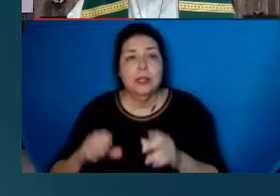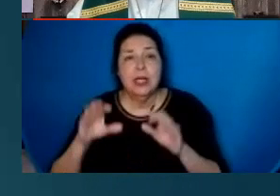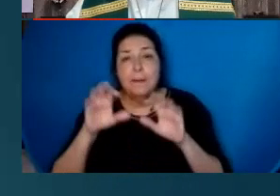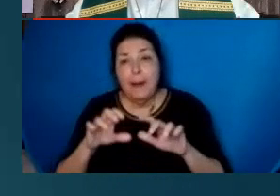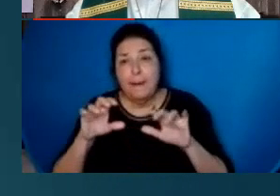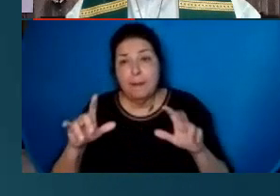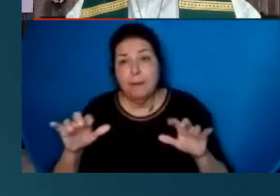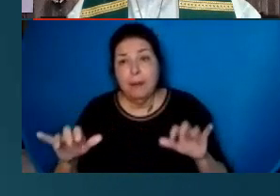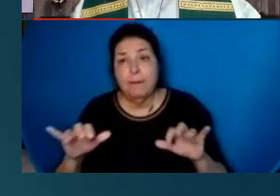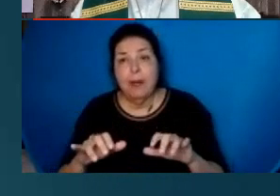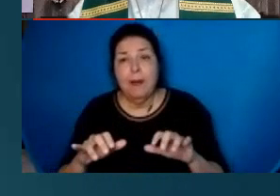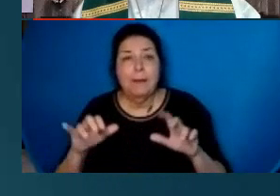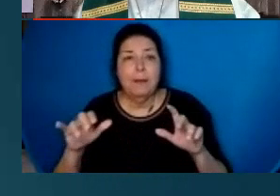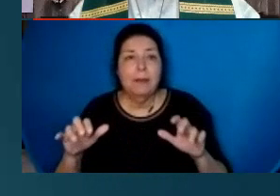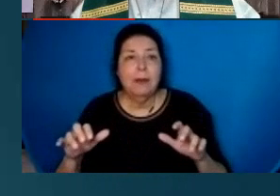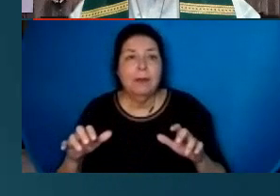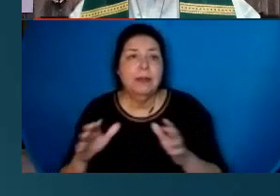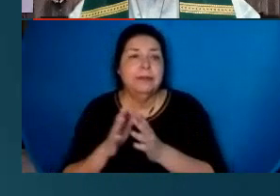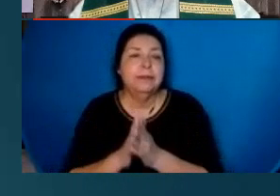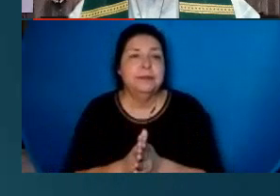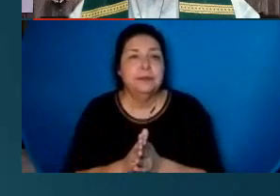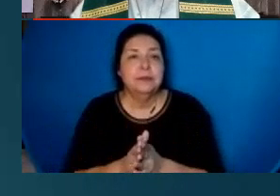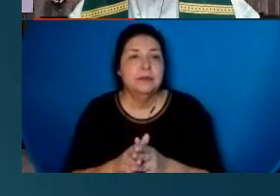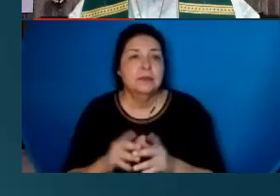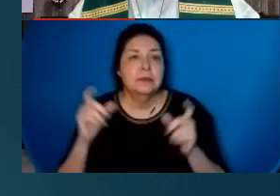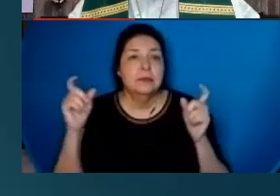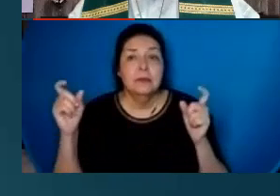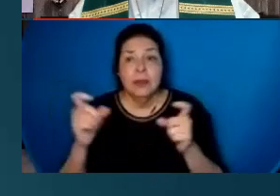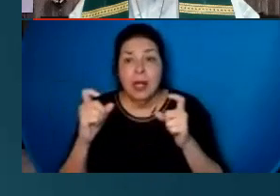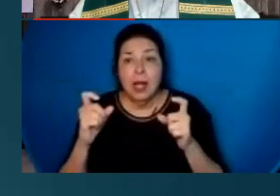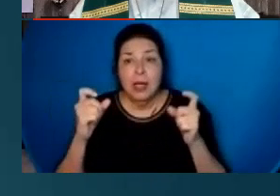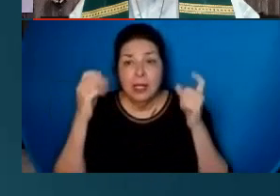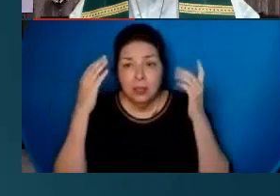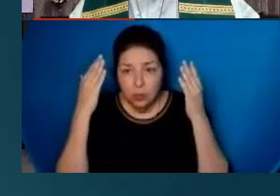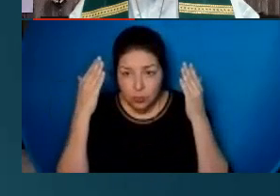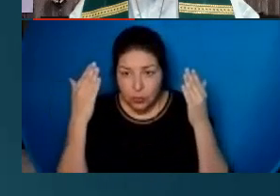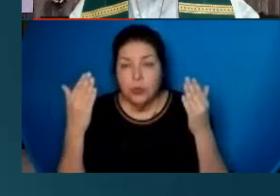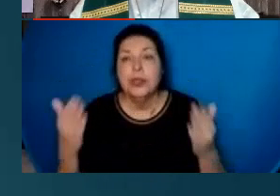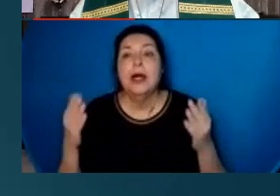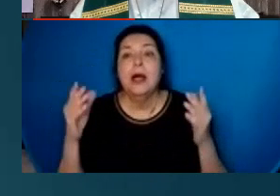Thank you.